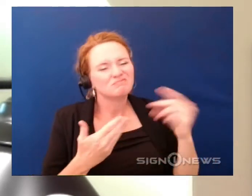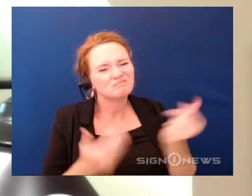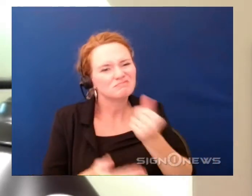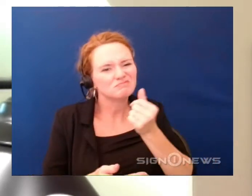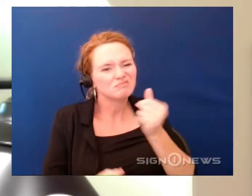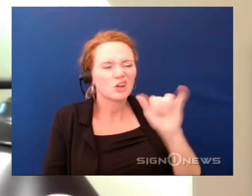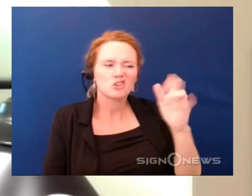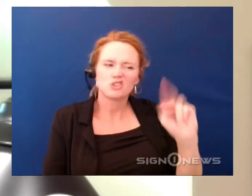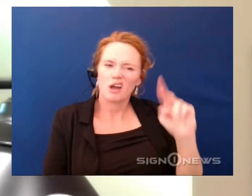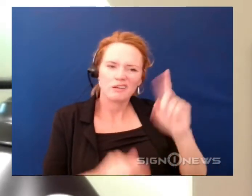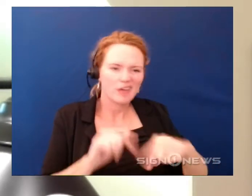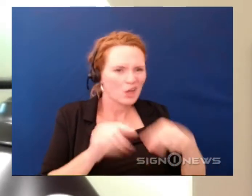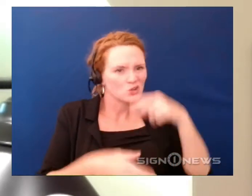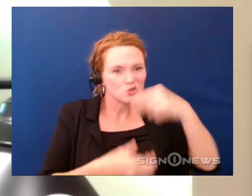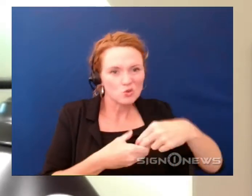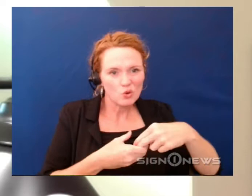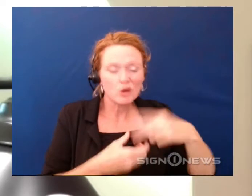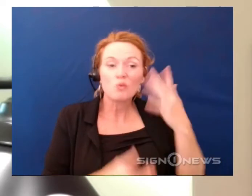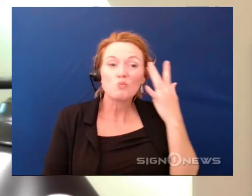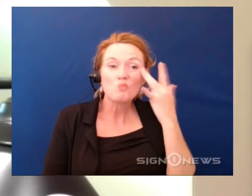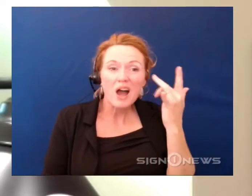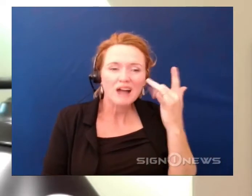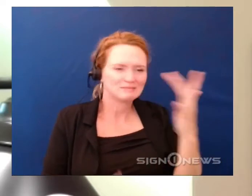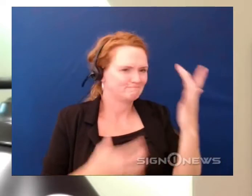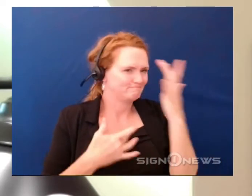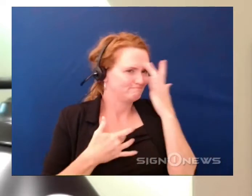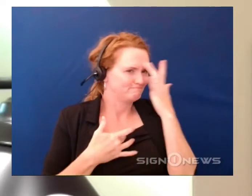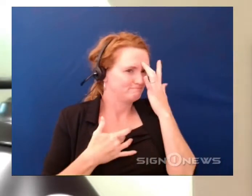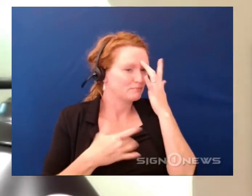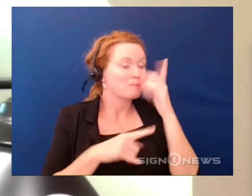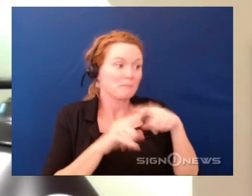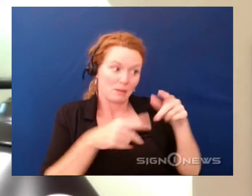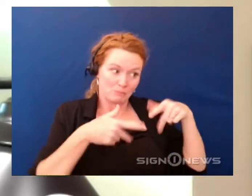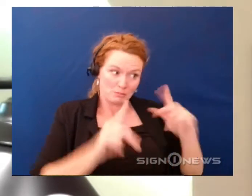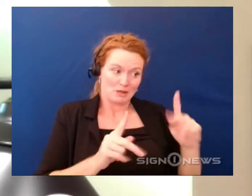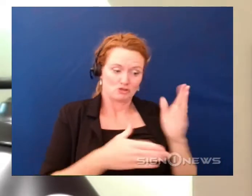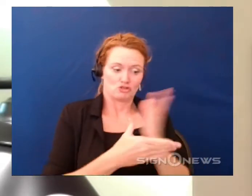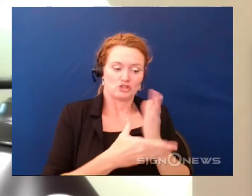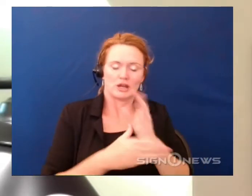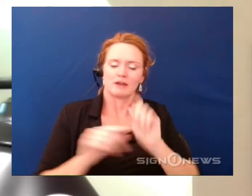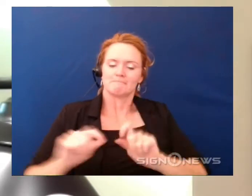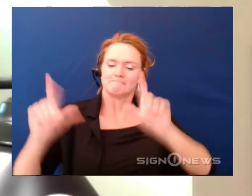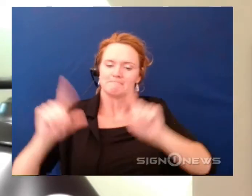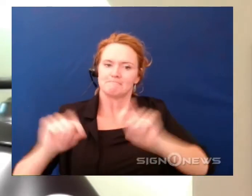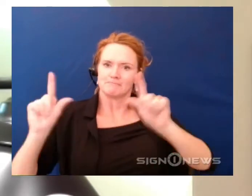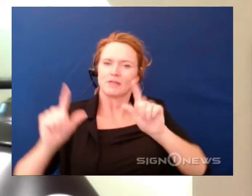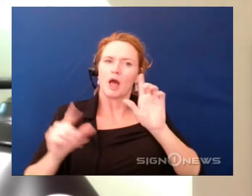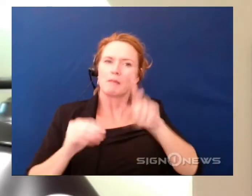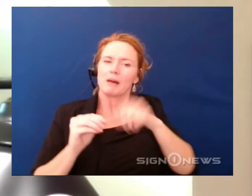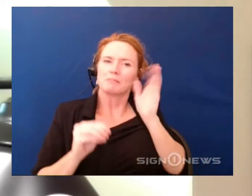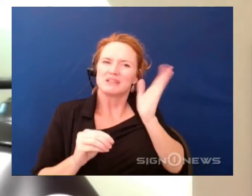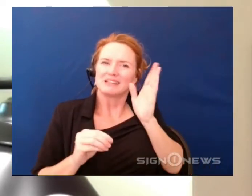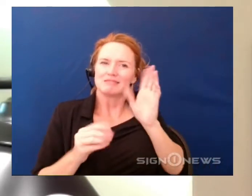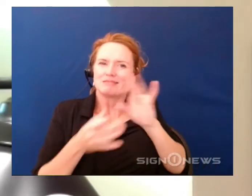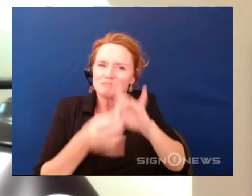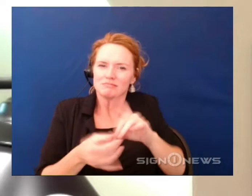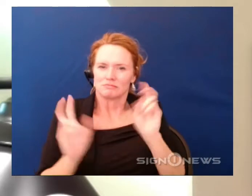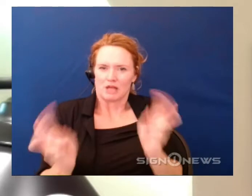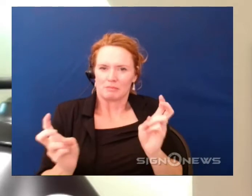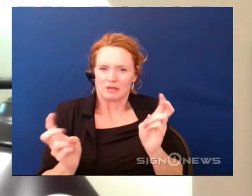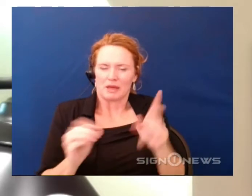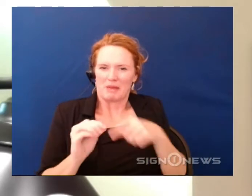here today because he is ill, but we fortunately have his permission to share some video clips of him presenting on this topic in the past.